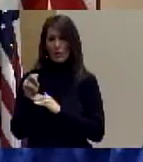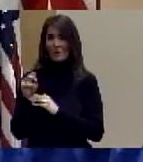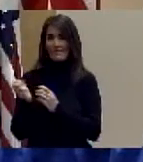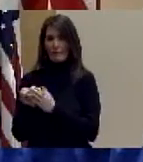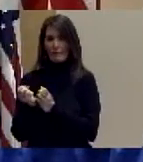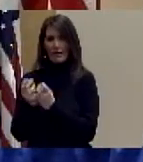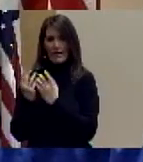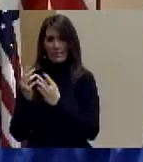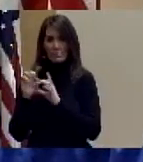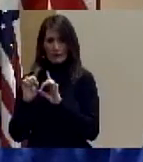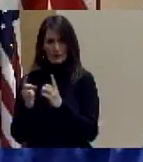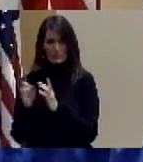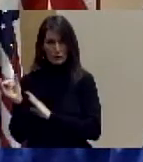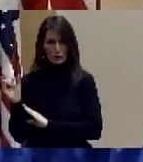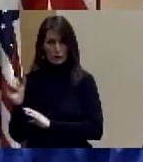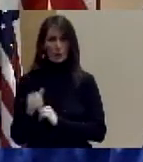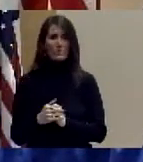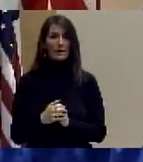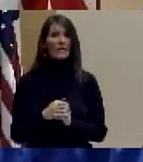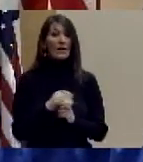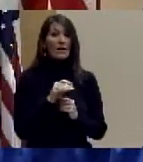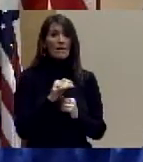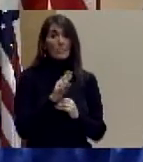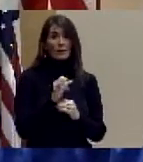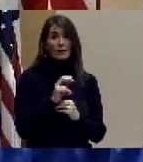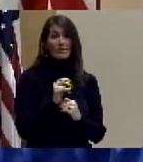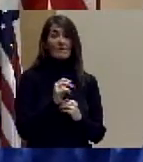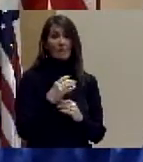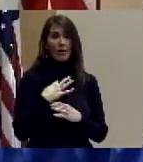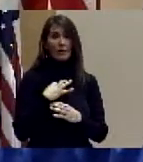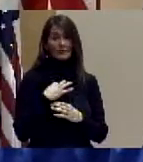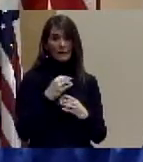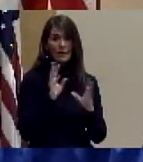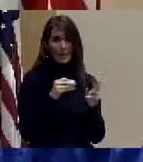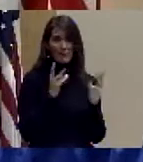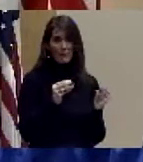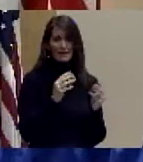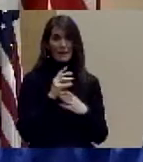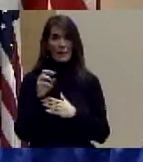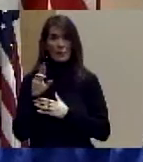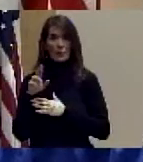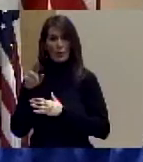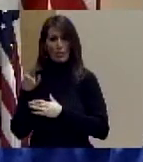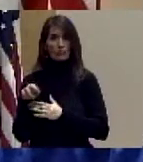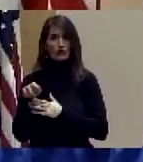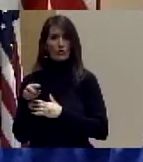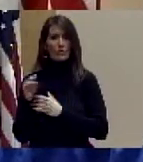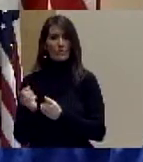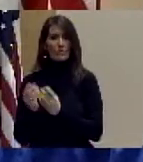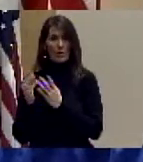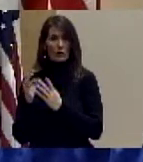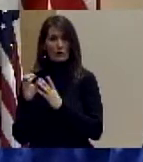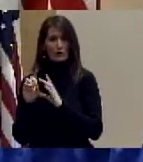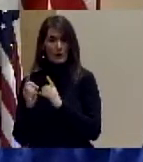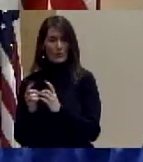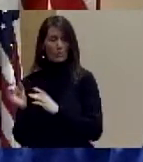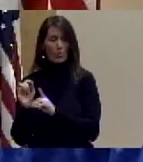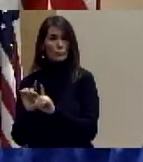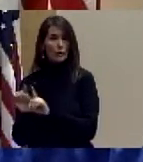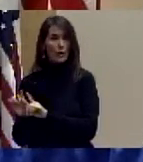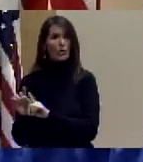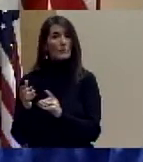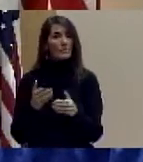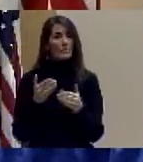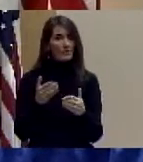Department, the Brighton Volunteer Ambulance, and the Rochester Fire Department, which provides quality service in